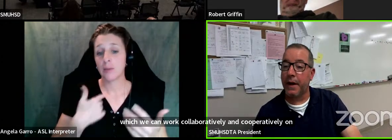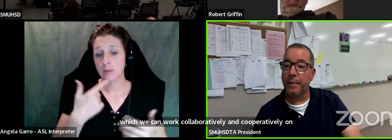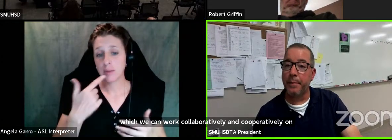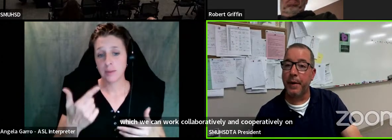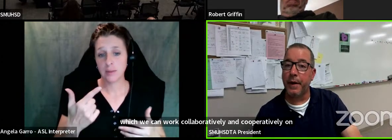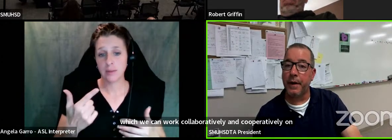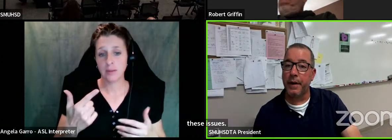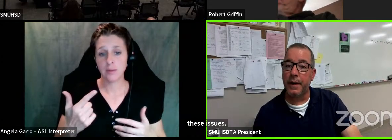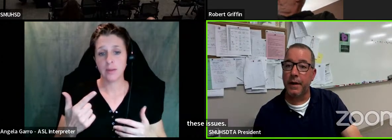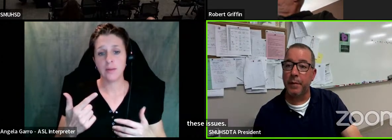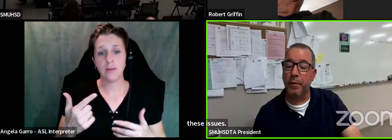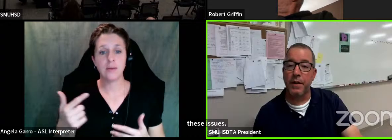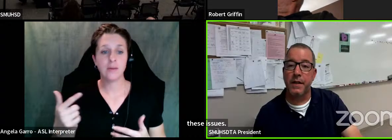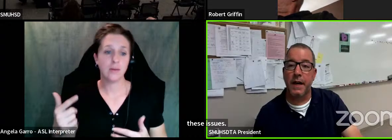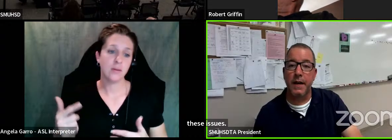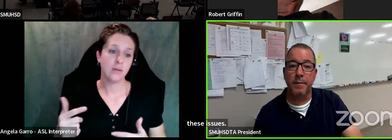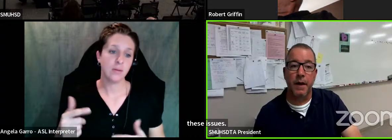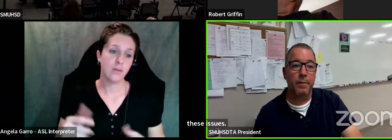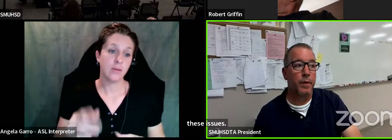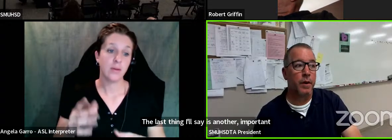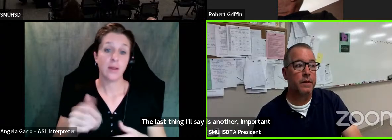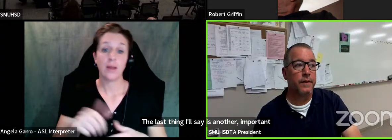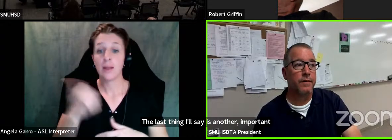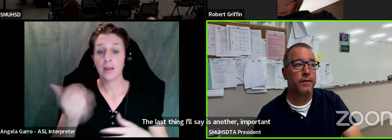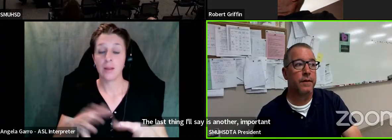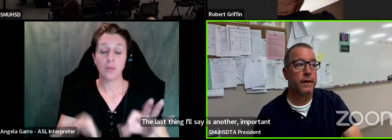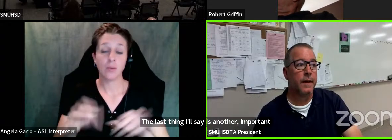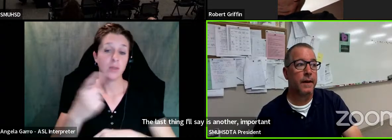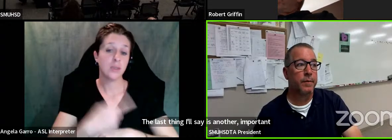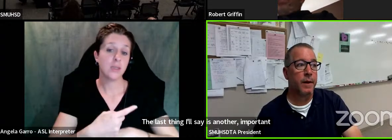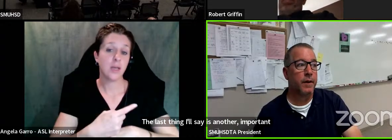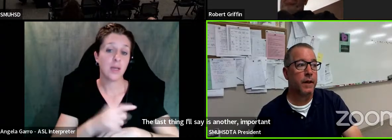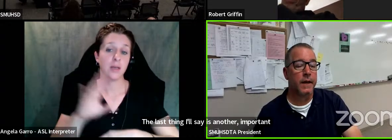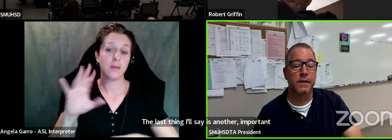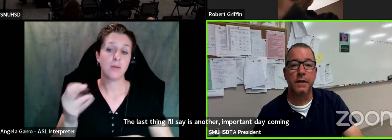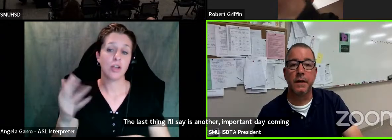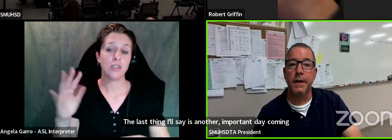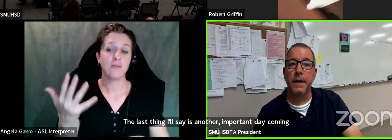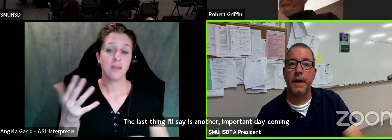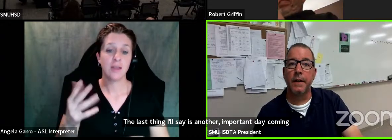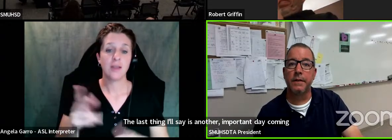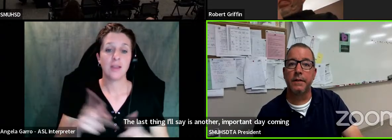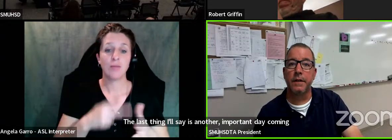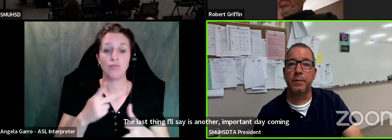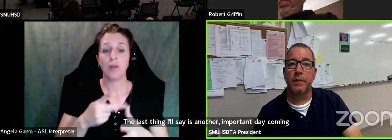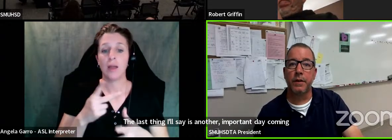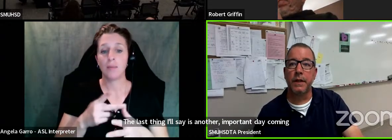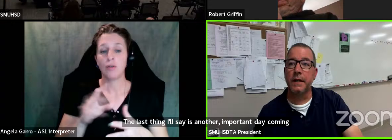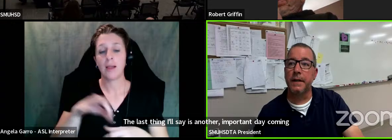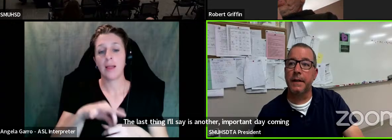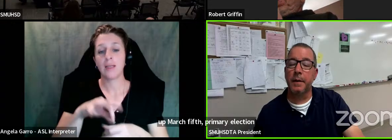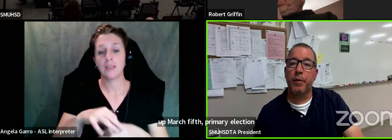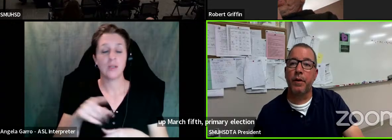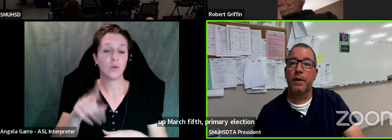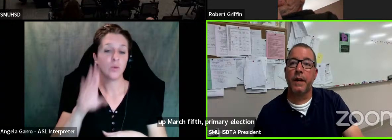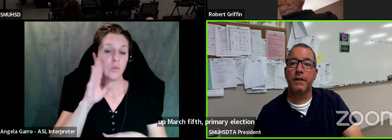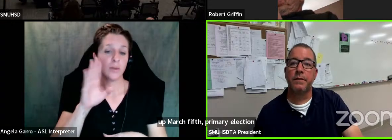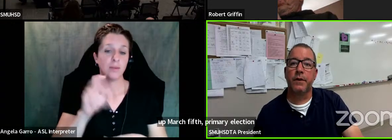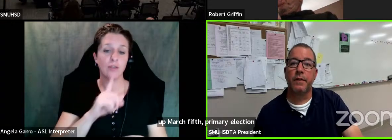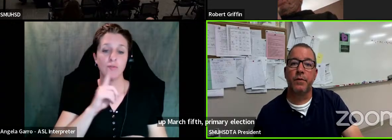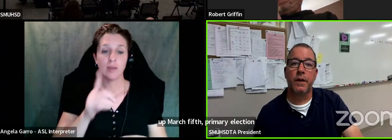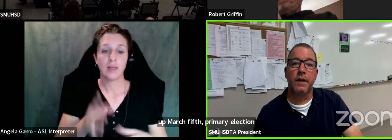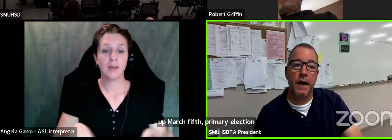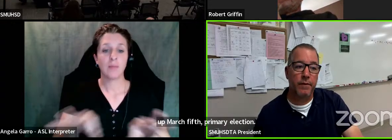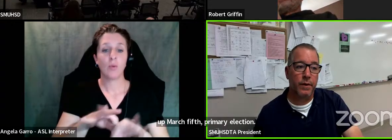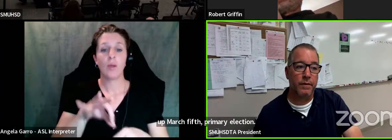another important day coming up, March 5th, the primary election. This is going to be a really important election